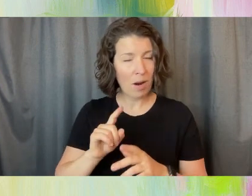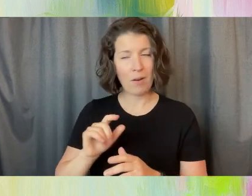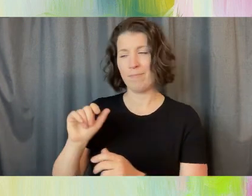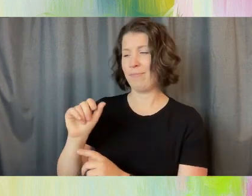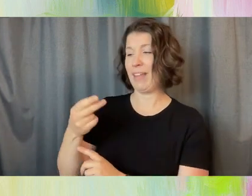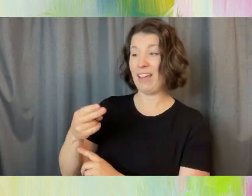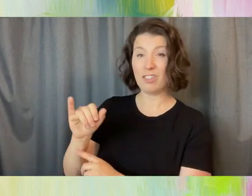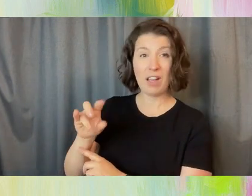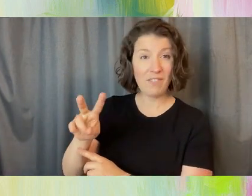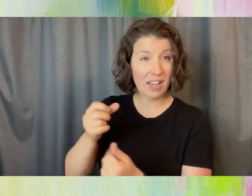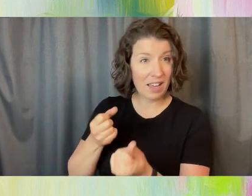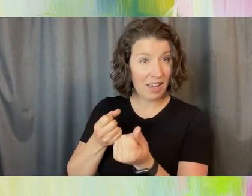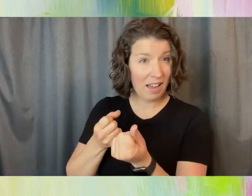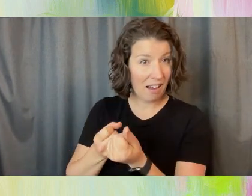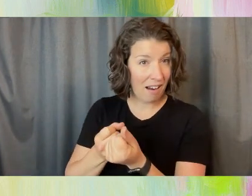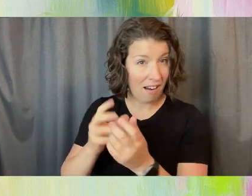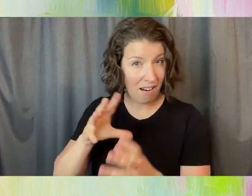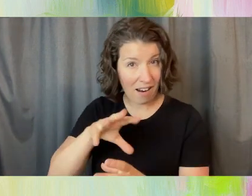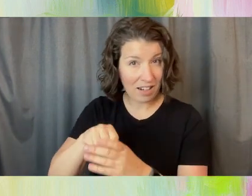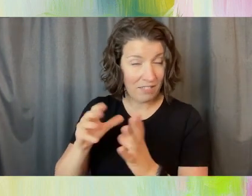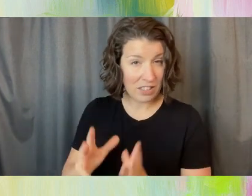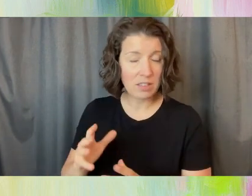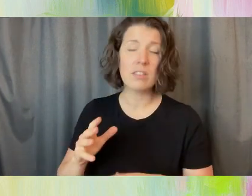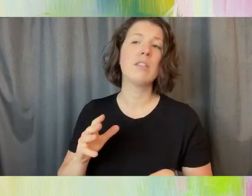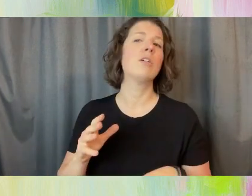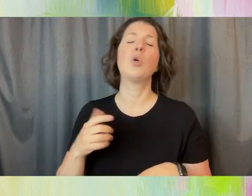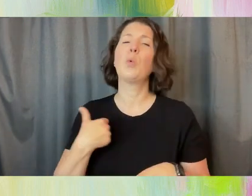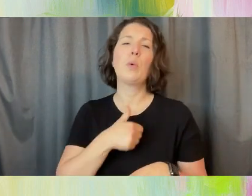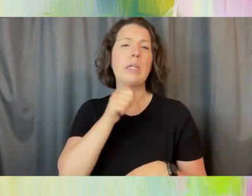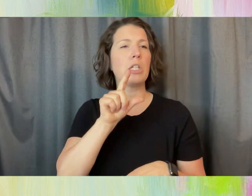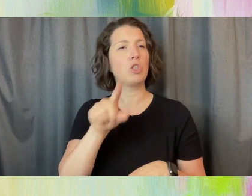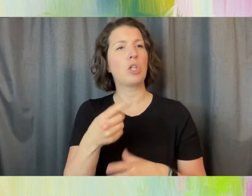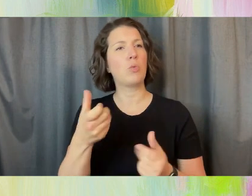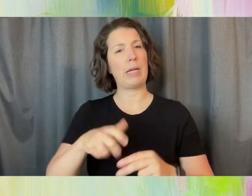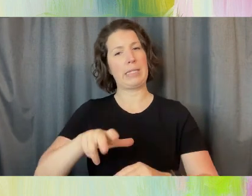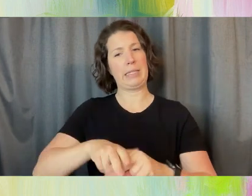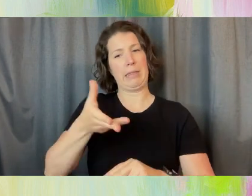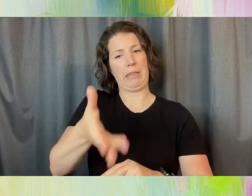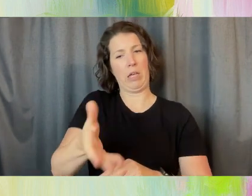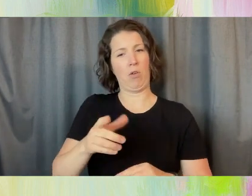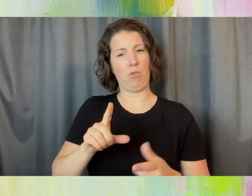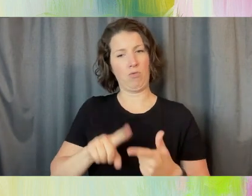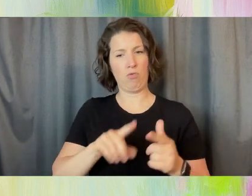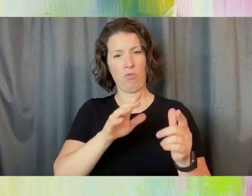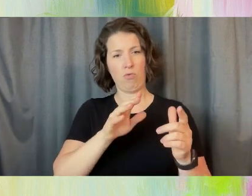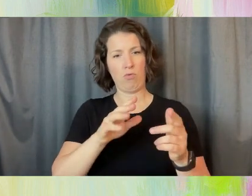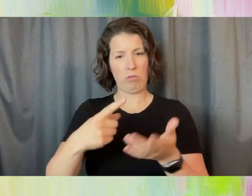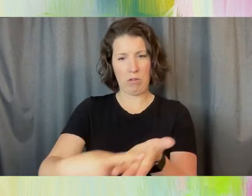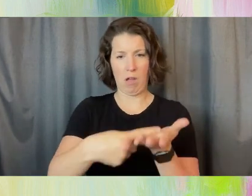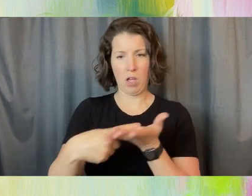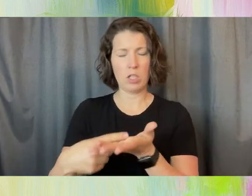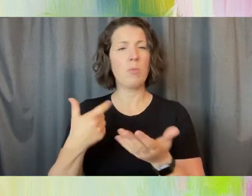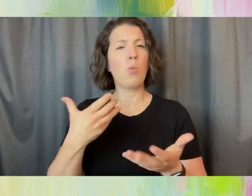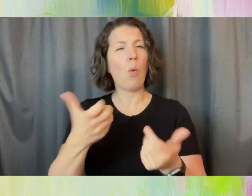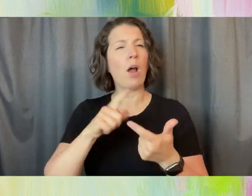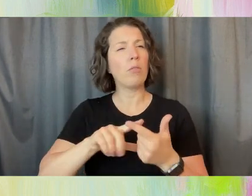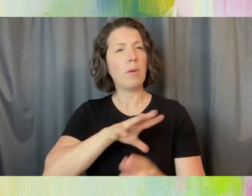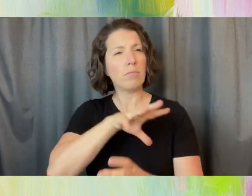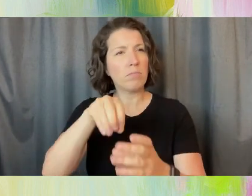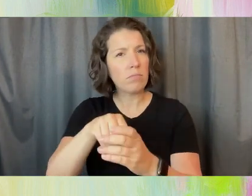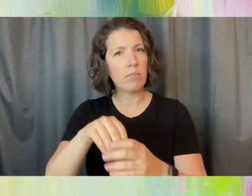on, we didn't just want a seat at the table. We wanted to be part of the building of that table. We wanted to be part of